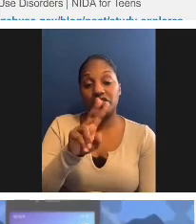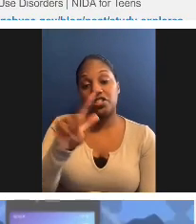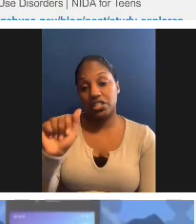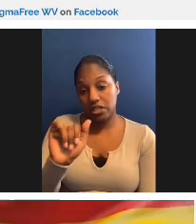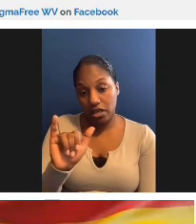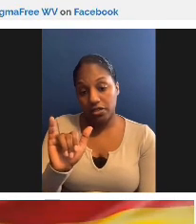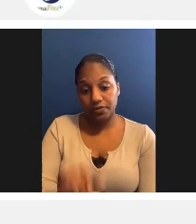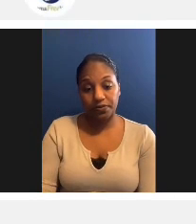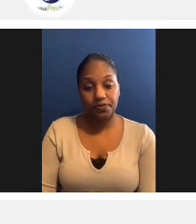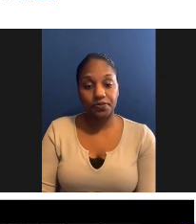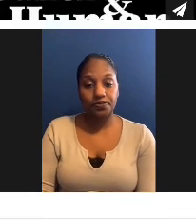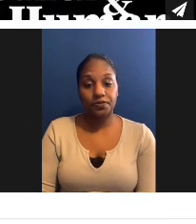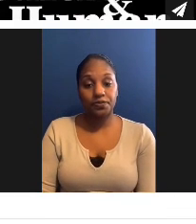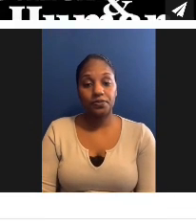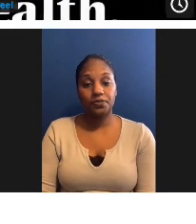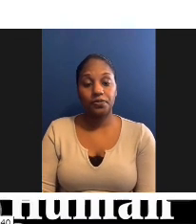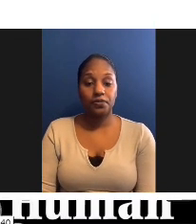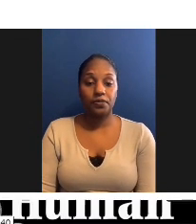Then one